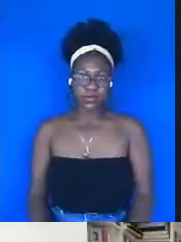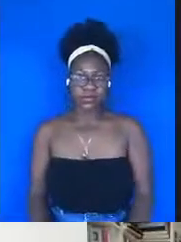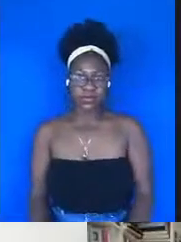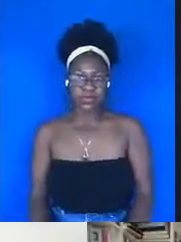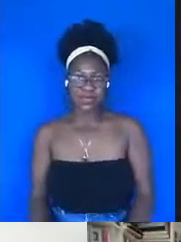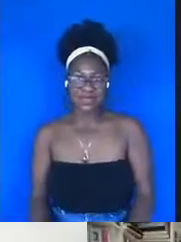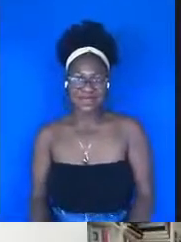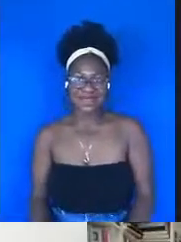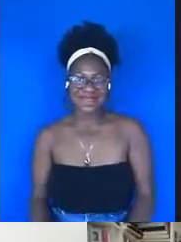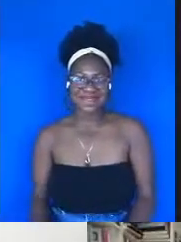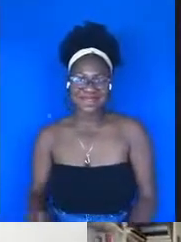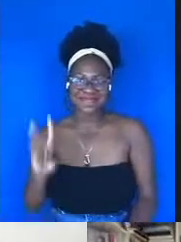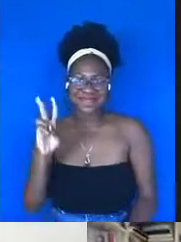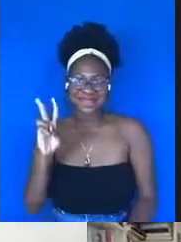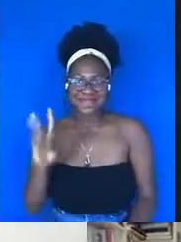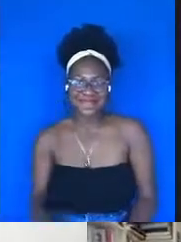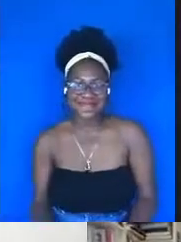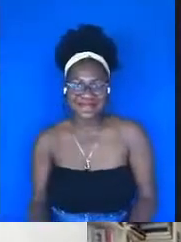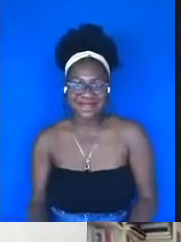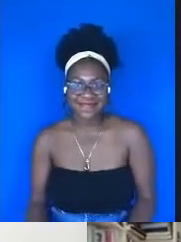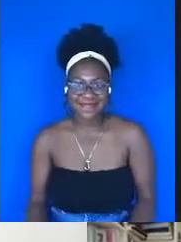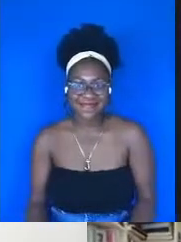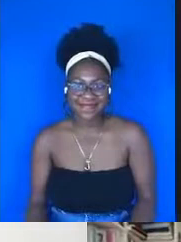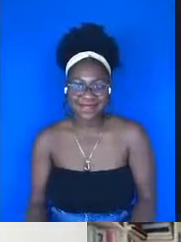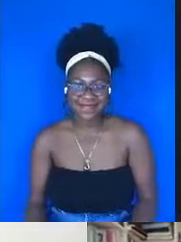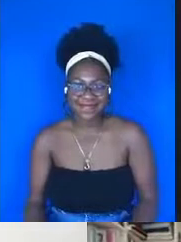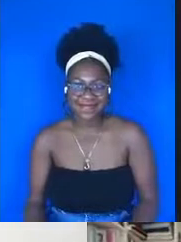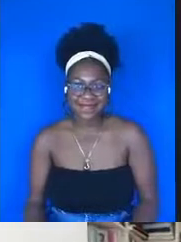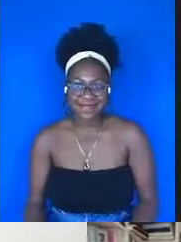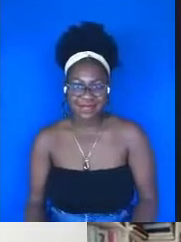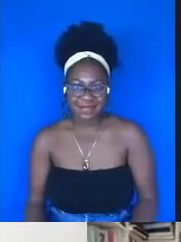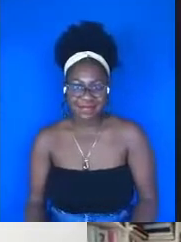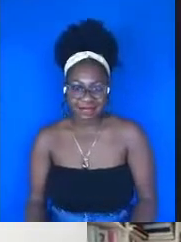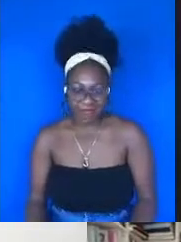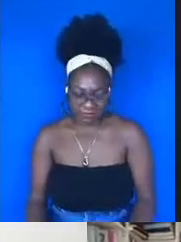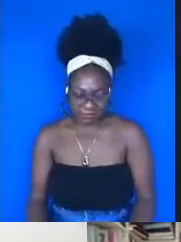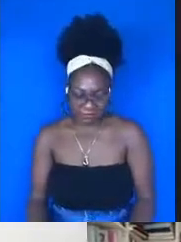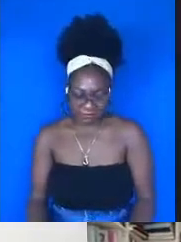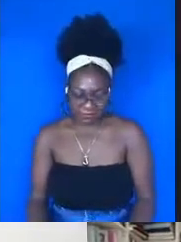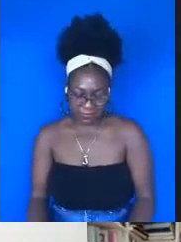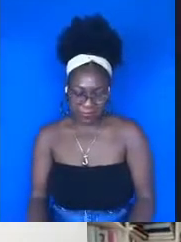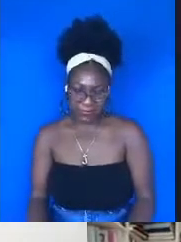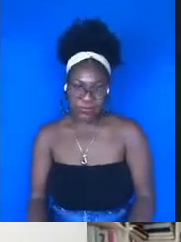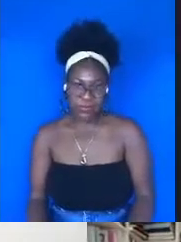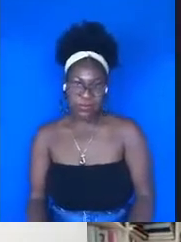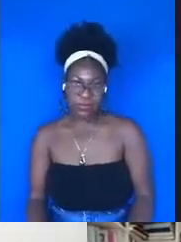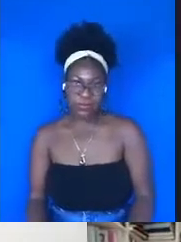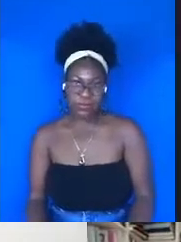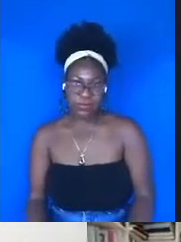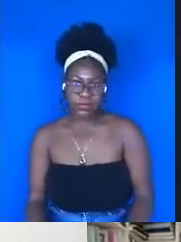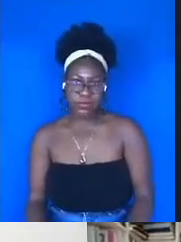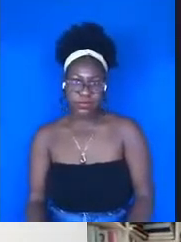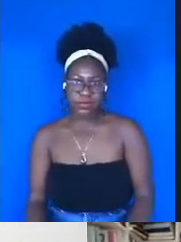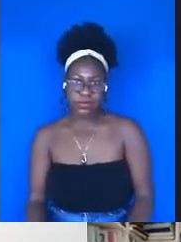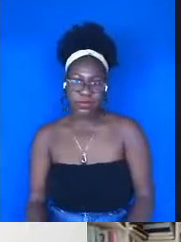Hi, welcome everyone. This is part of a larger conversation series between the Blueprint Artist and Black